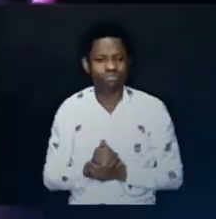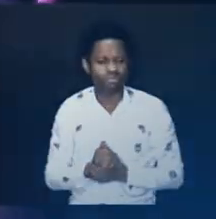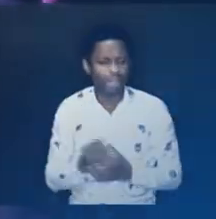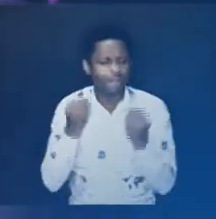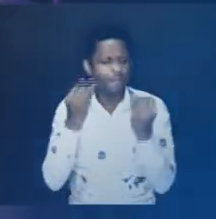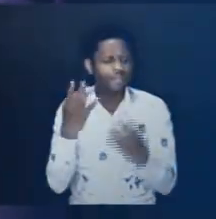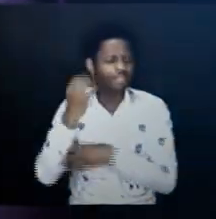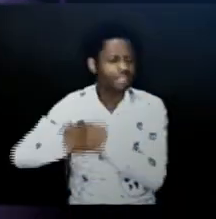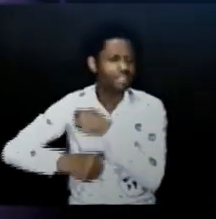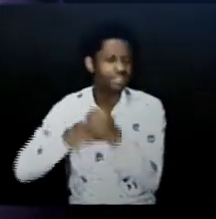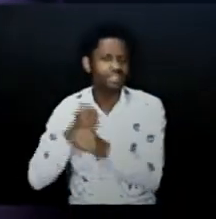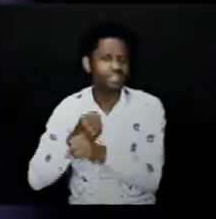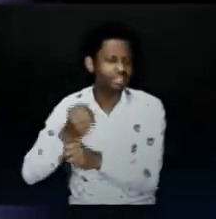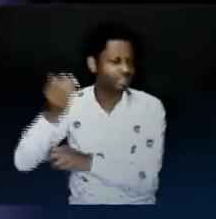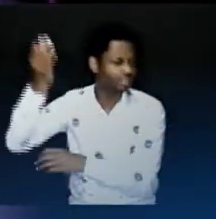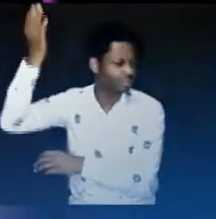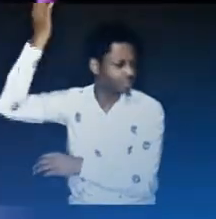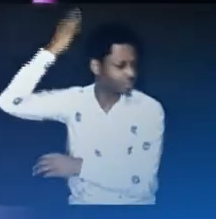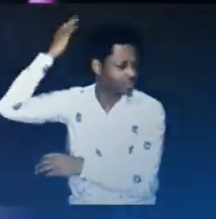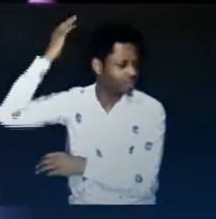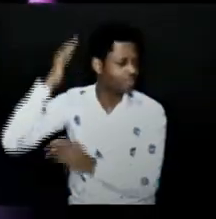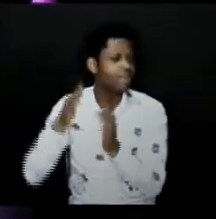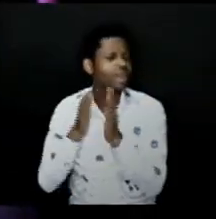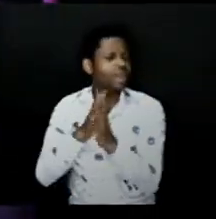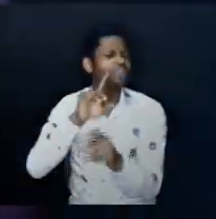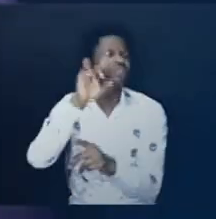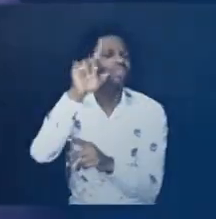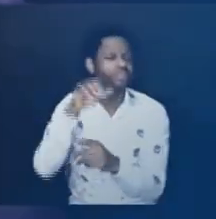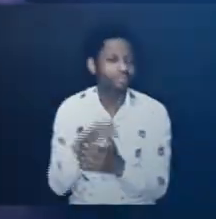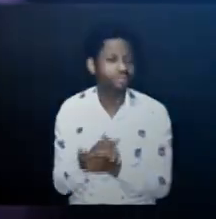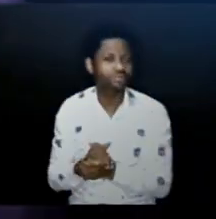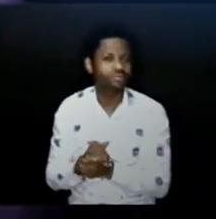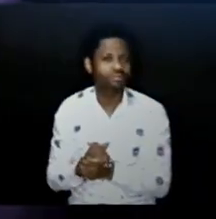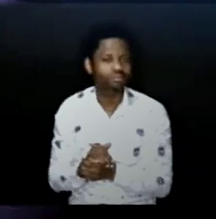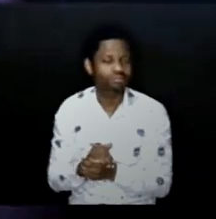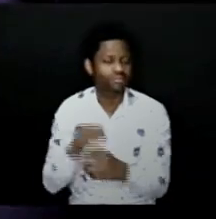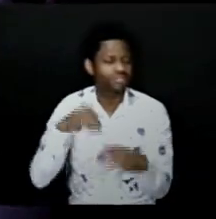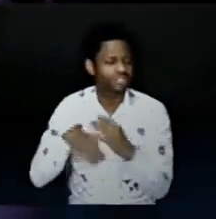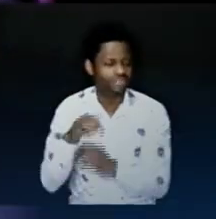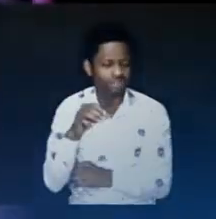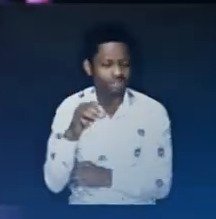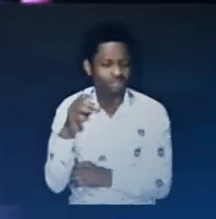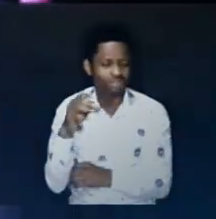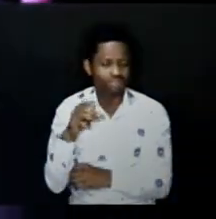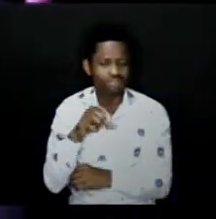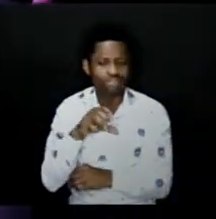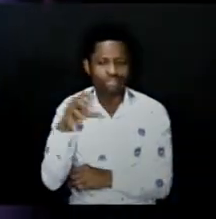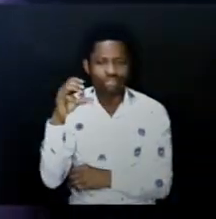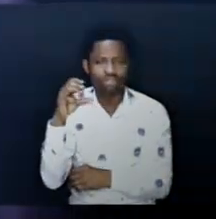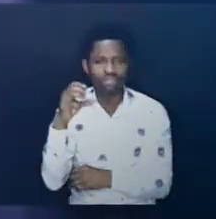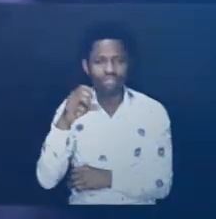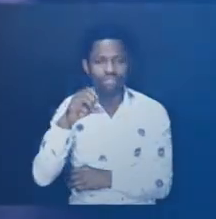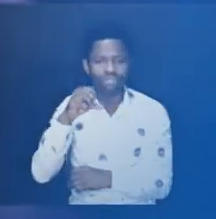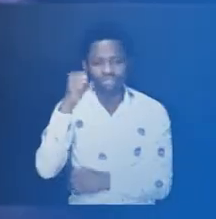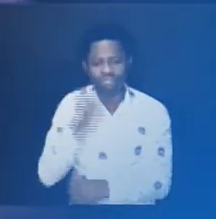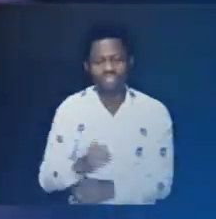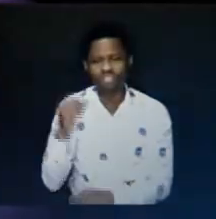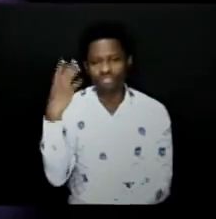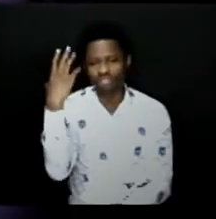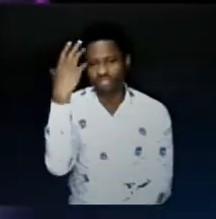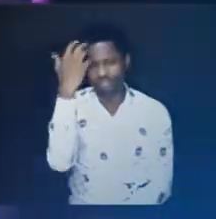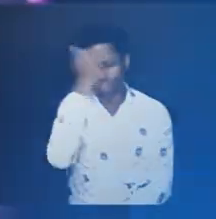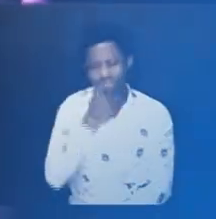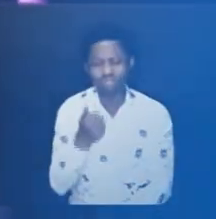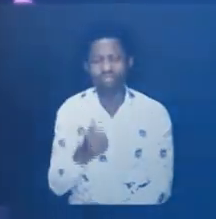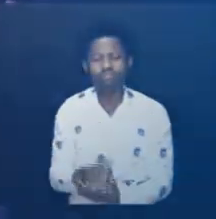question from this particular test. When we were in South Africa, and then this lady lifted